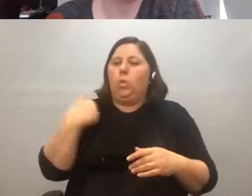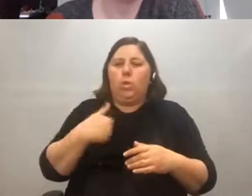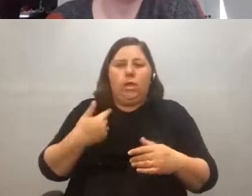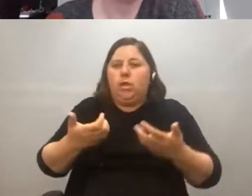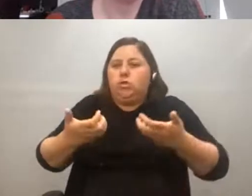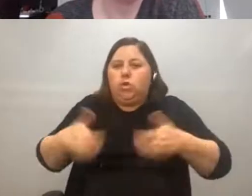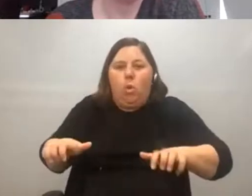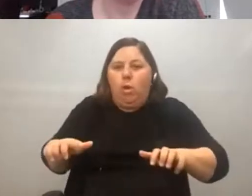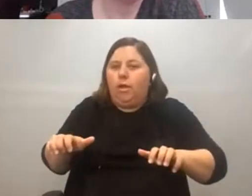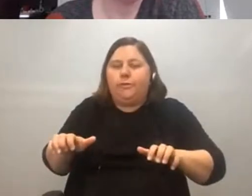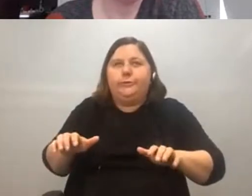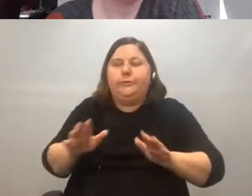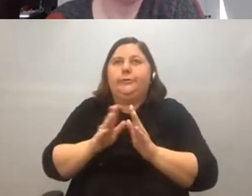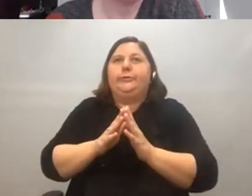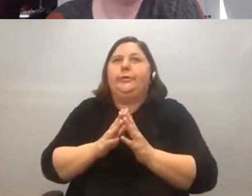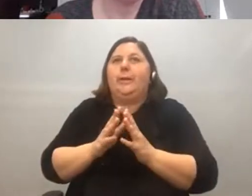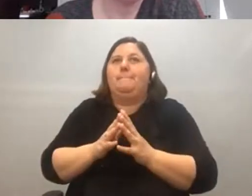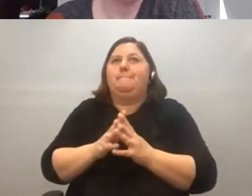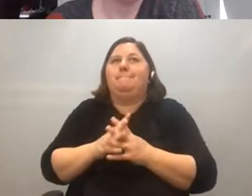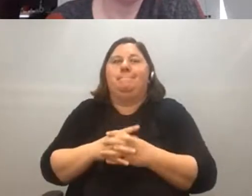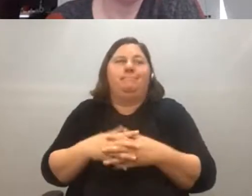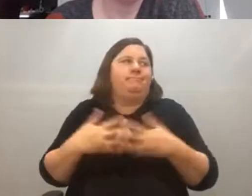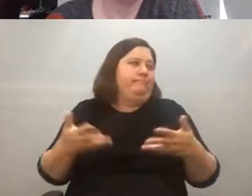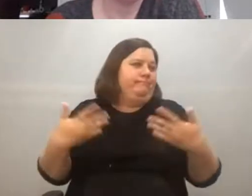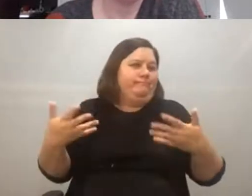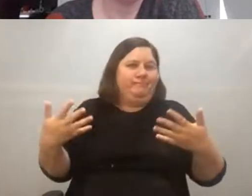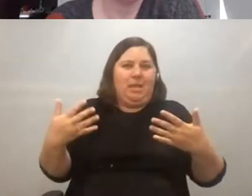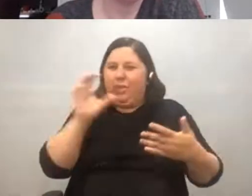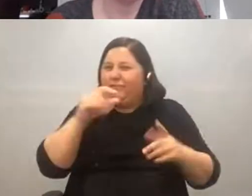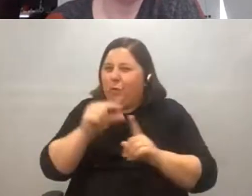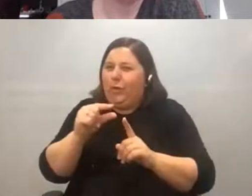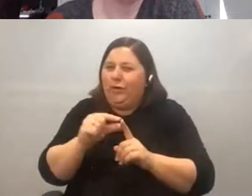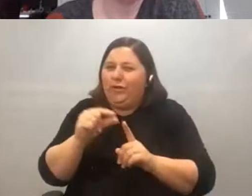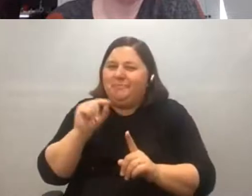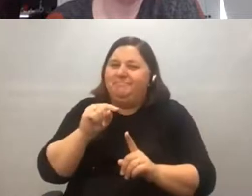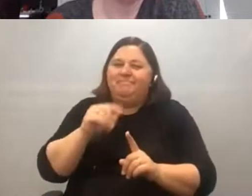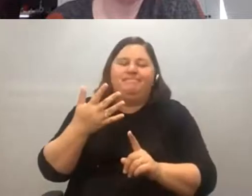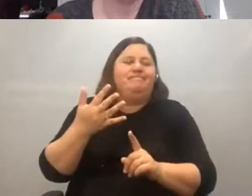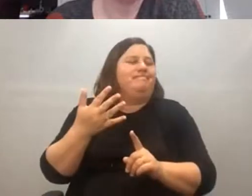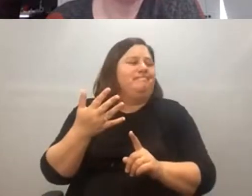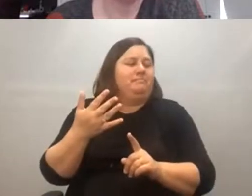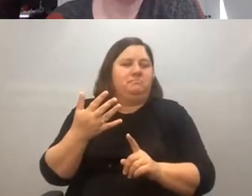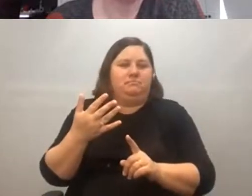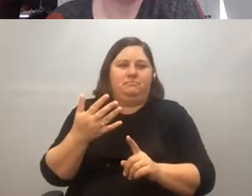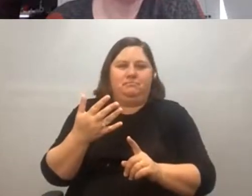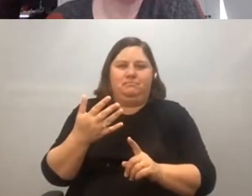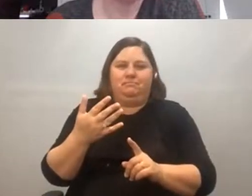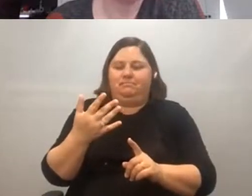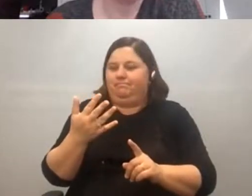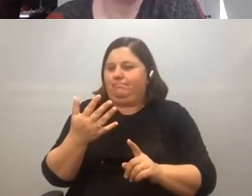want to um uh what's the word i'm looking here um basically like you know